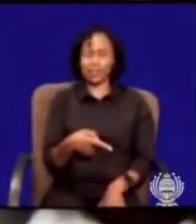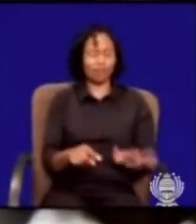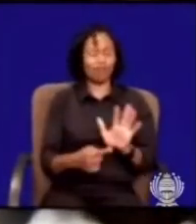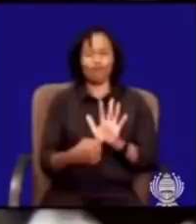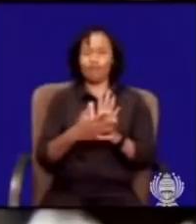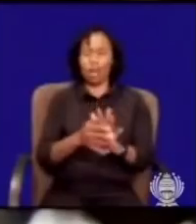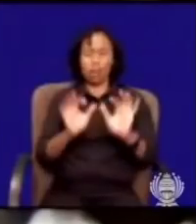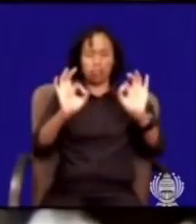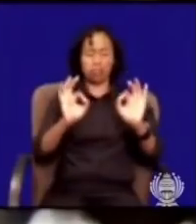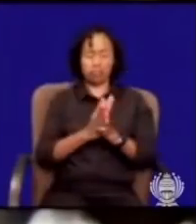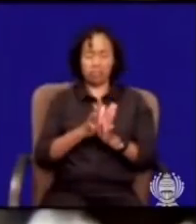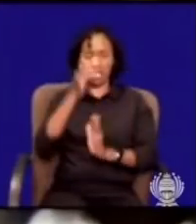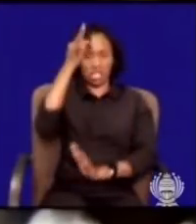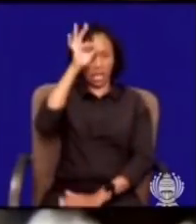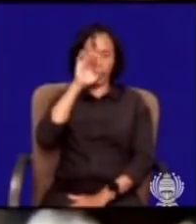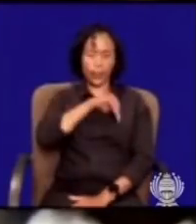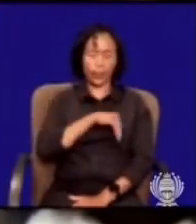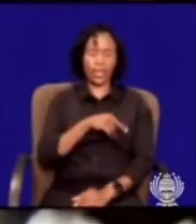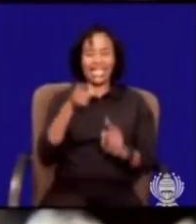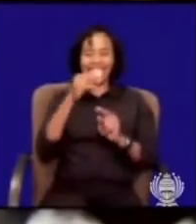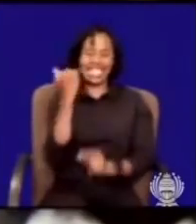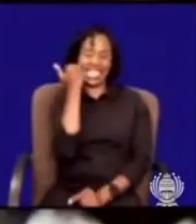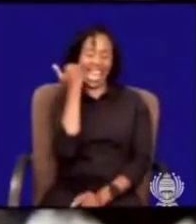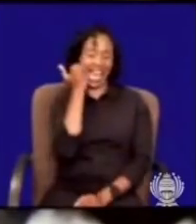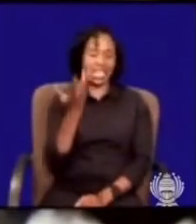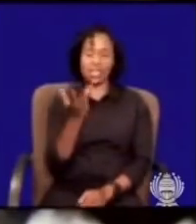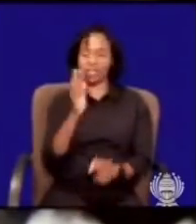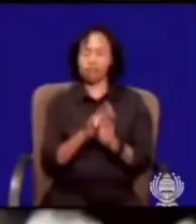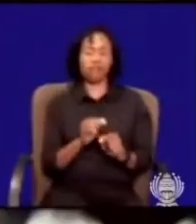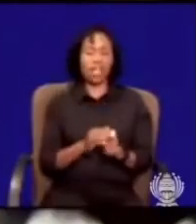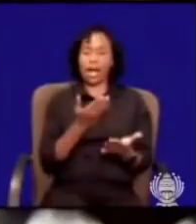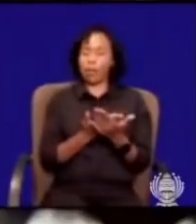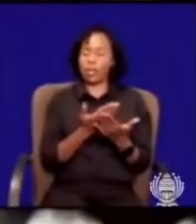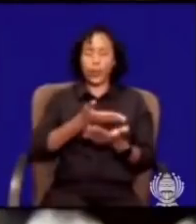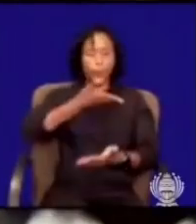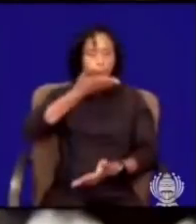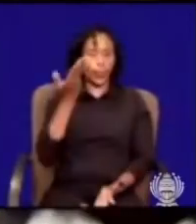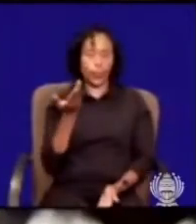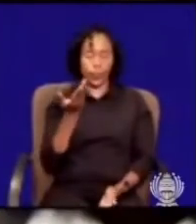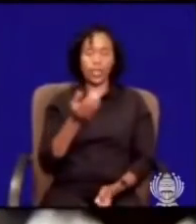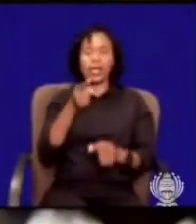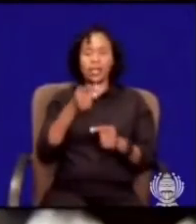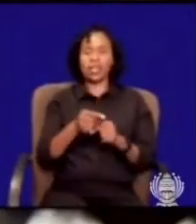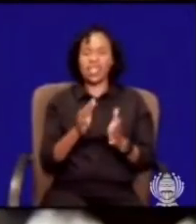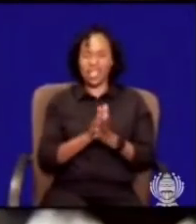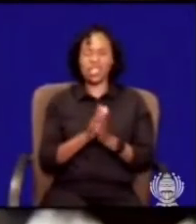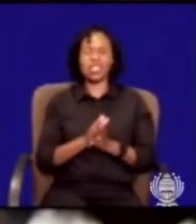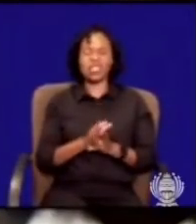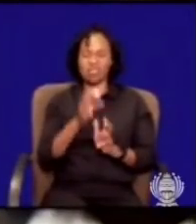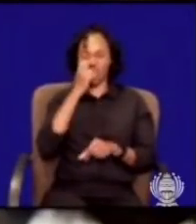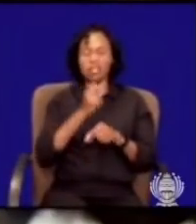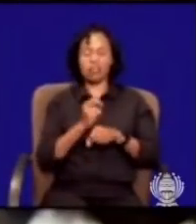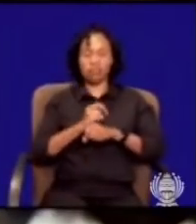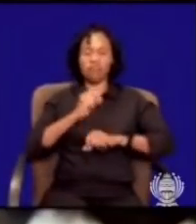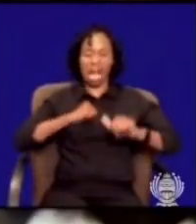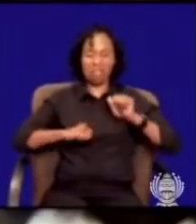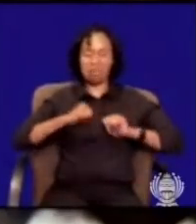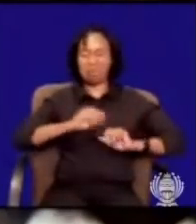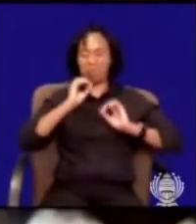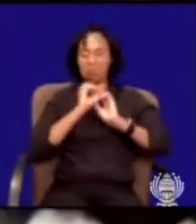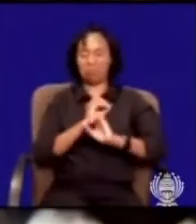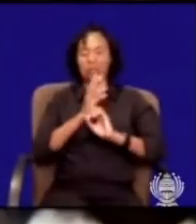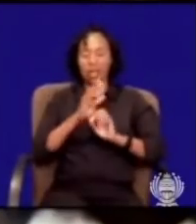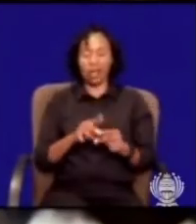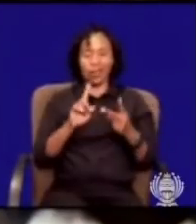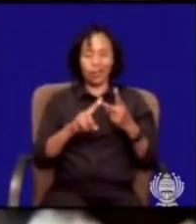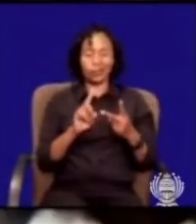state. This is a state that is incompetent and deleterious and wholly lacking in action and urgency. Yesterday, Minister